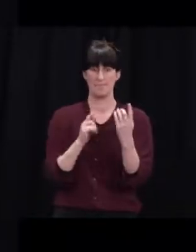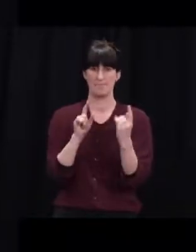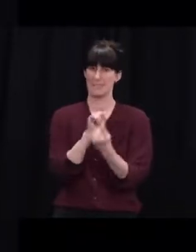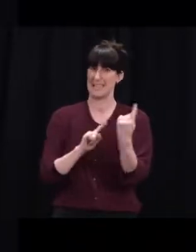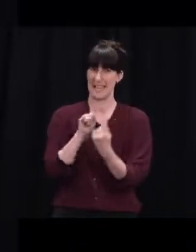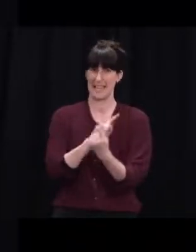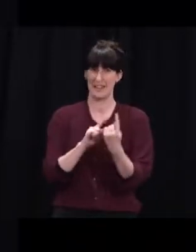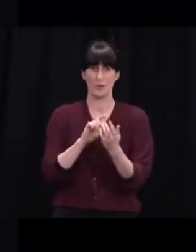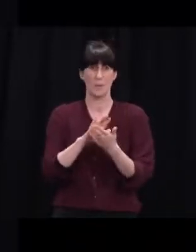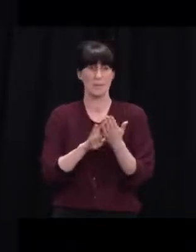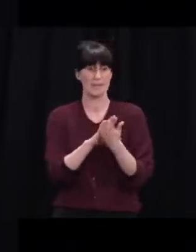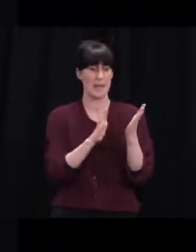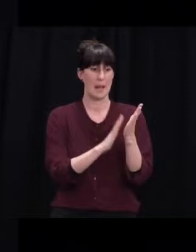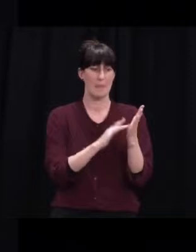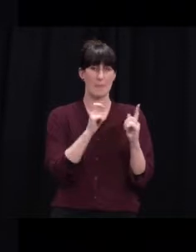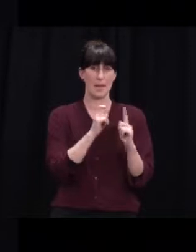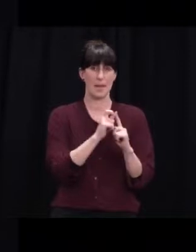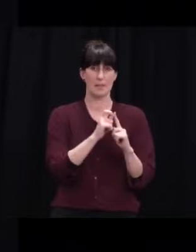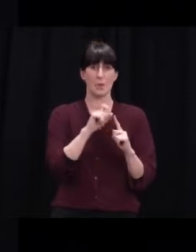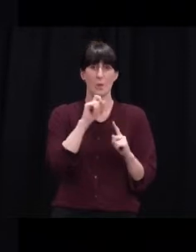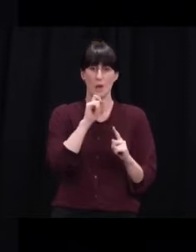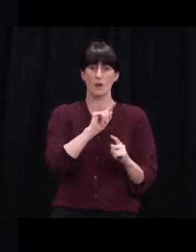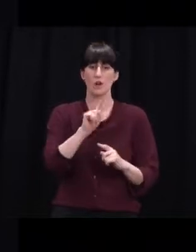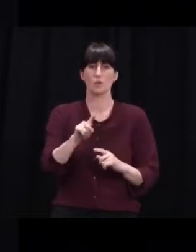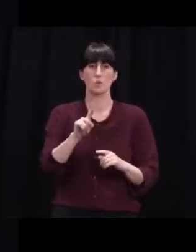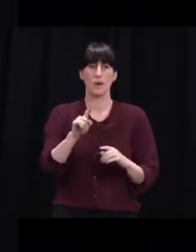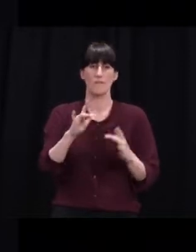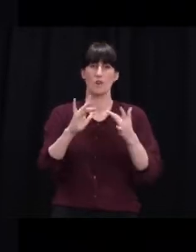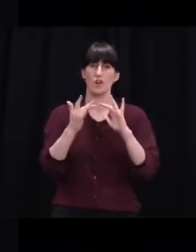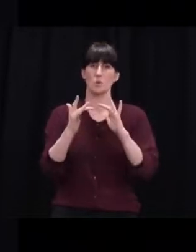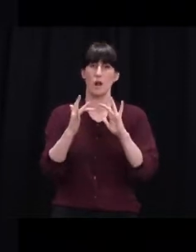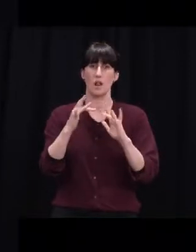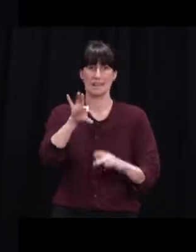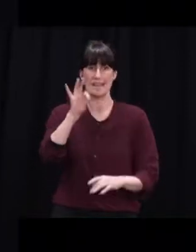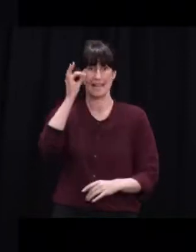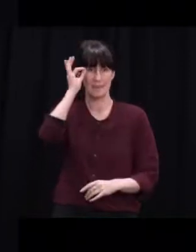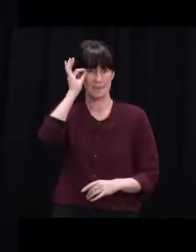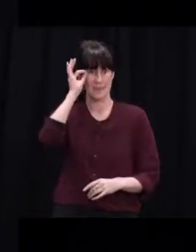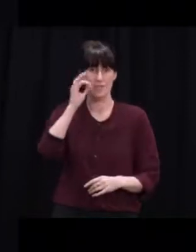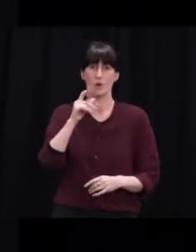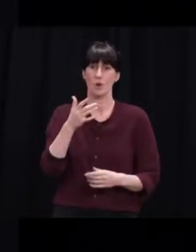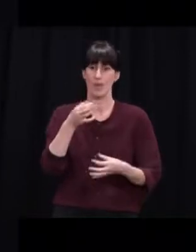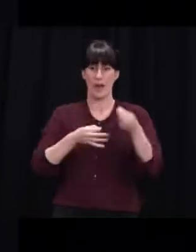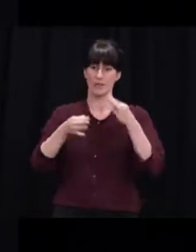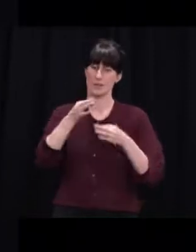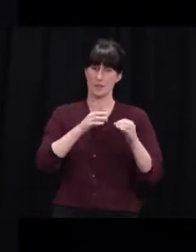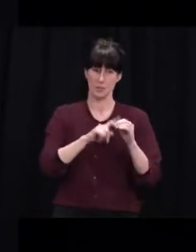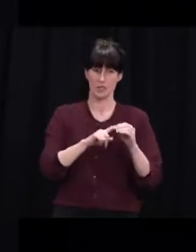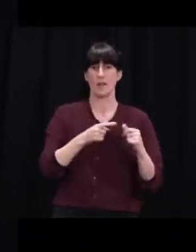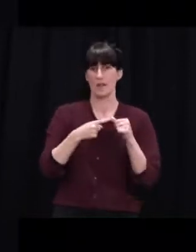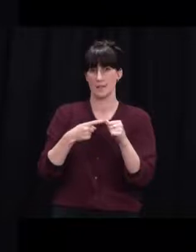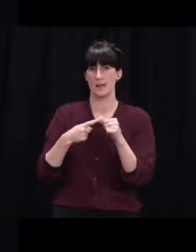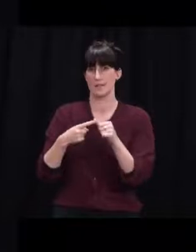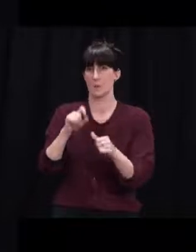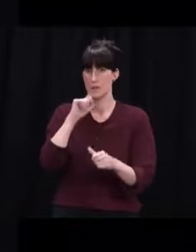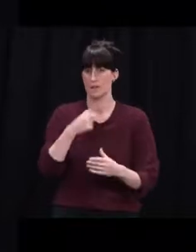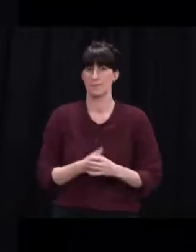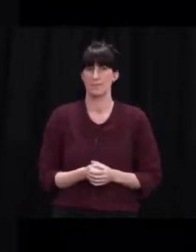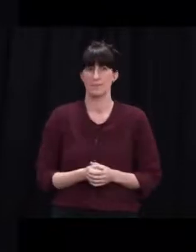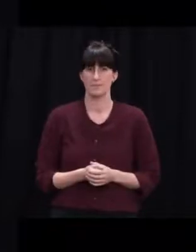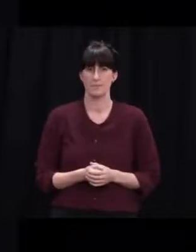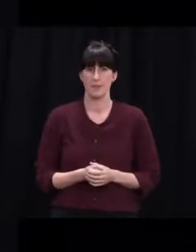ensure the ongoing scrutiny of government activity. That includes ministers being present at virtual select committee meetings to answer